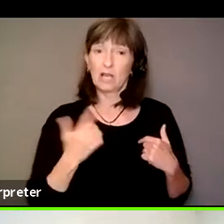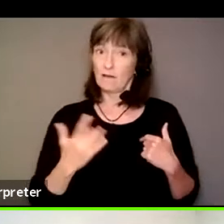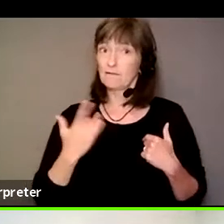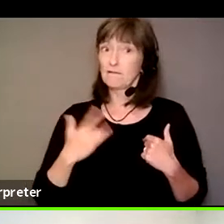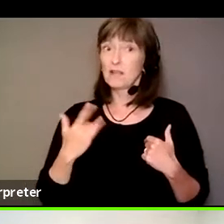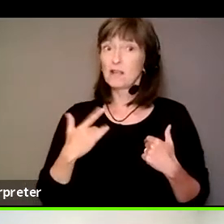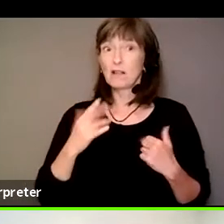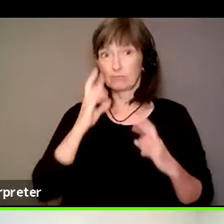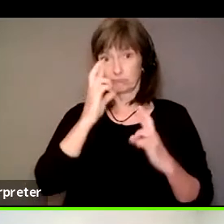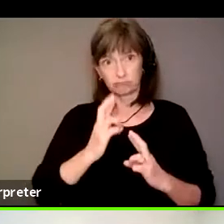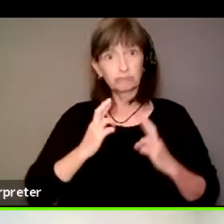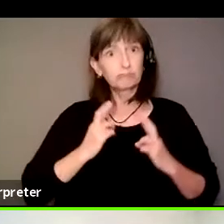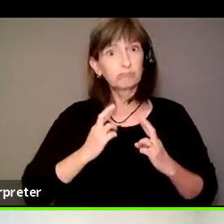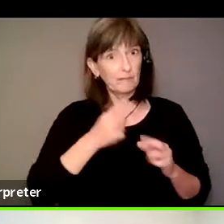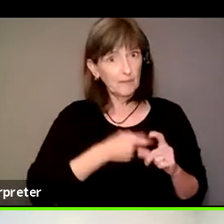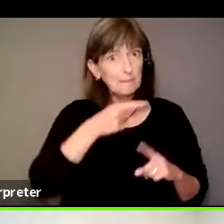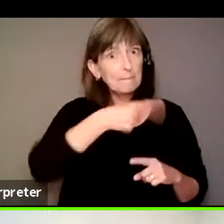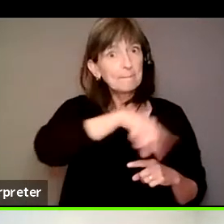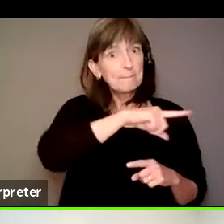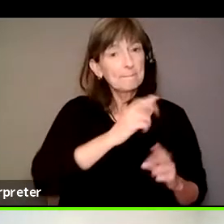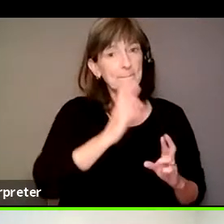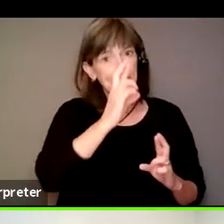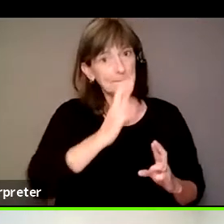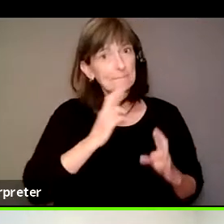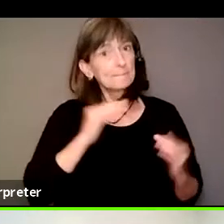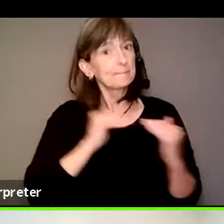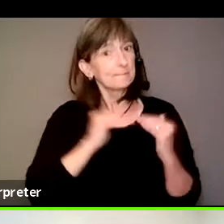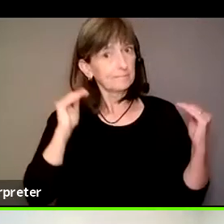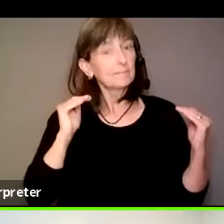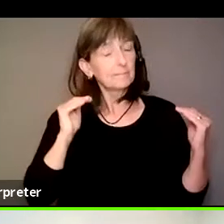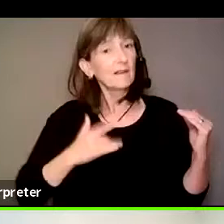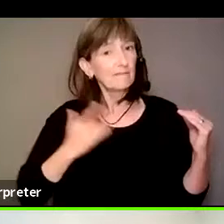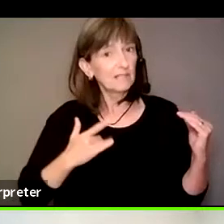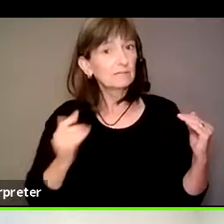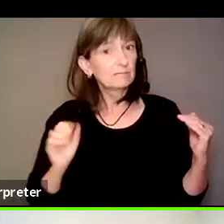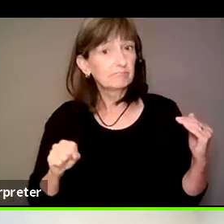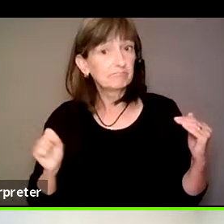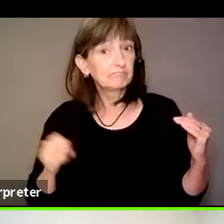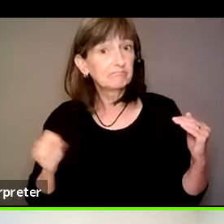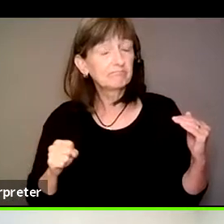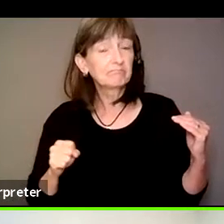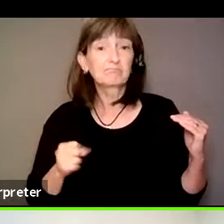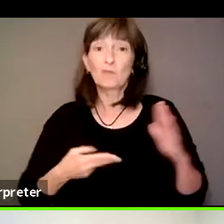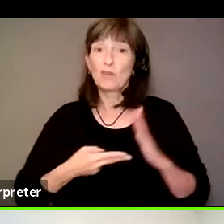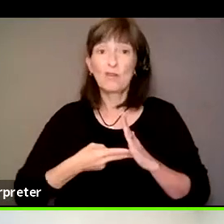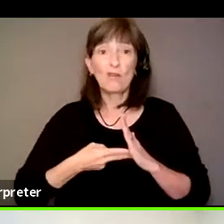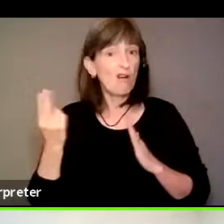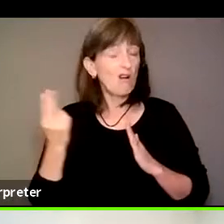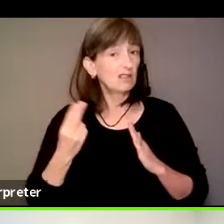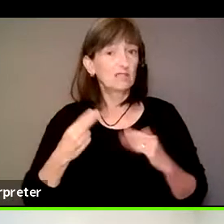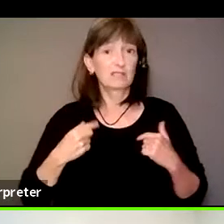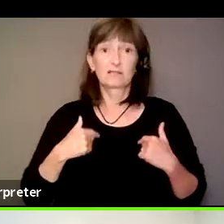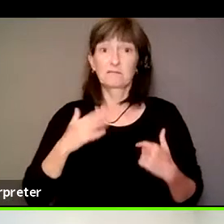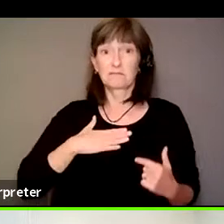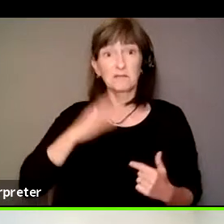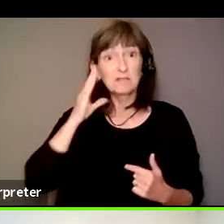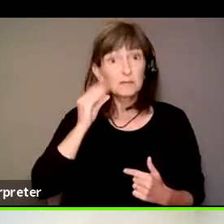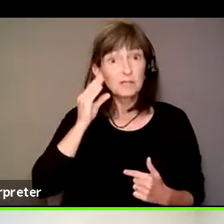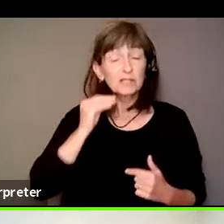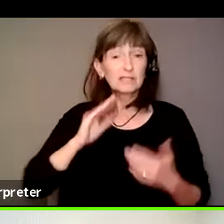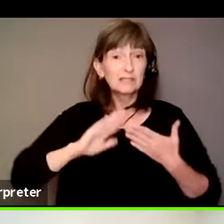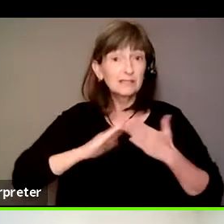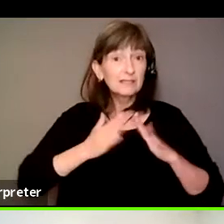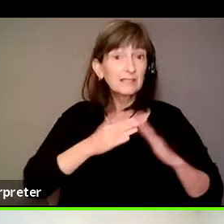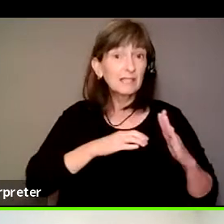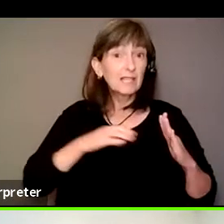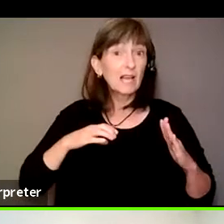with respect and always as an equal. So I can truly say that my experience with municipal